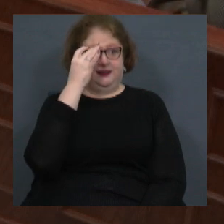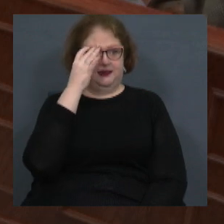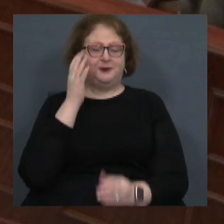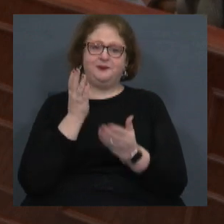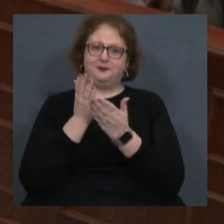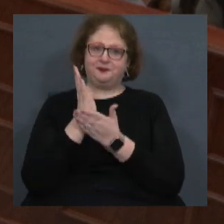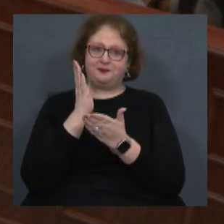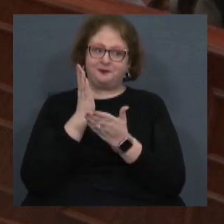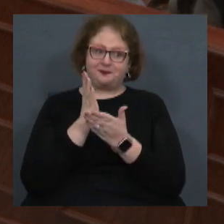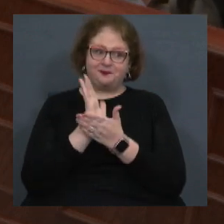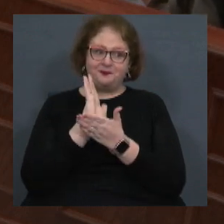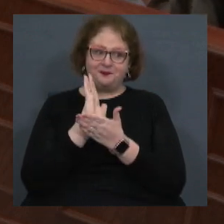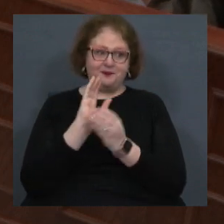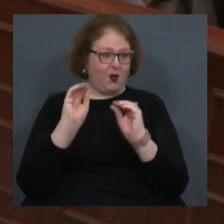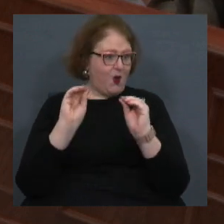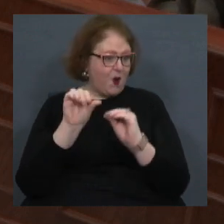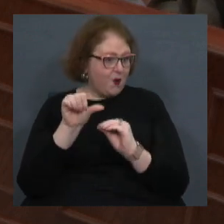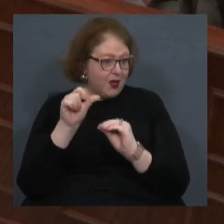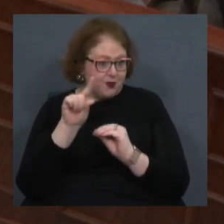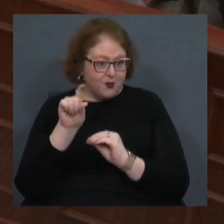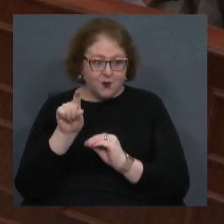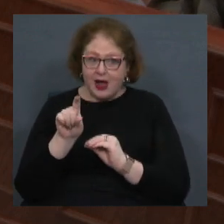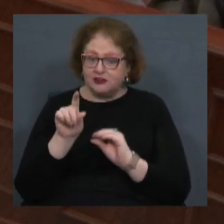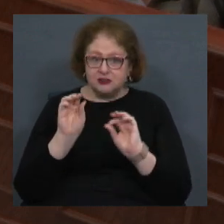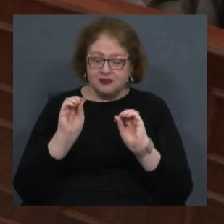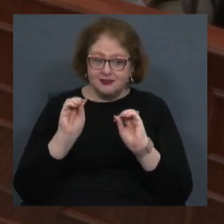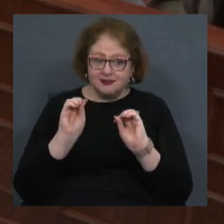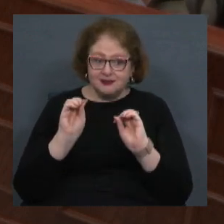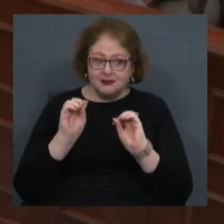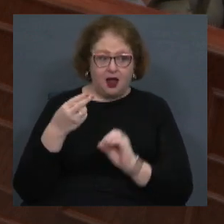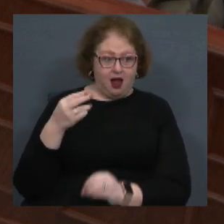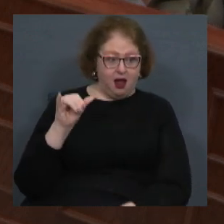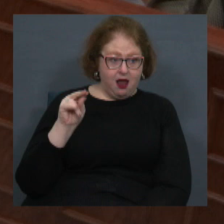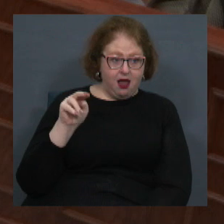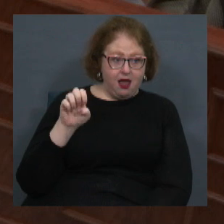All right, seeing no other questions, Director Hines?